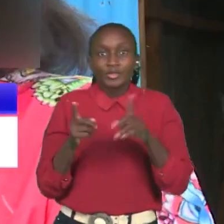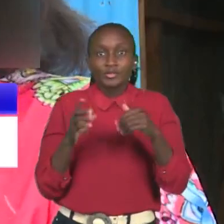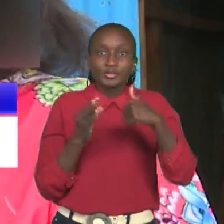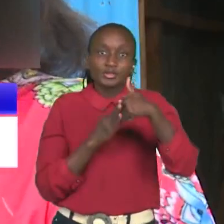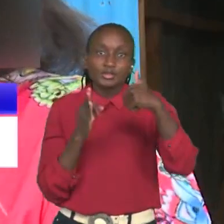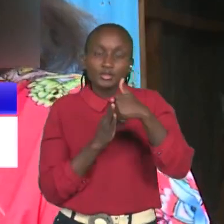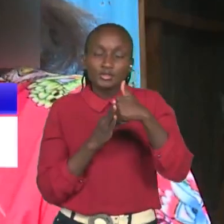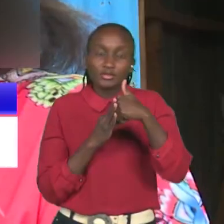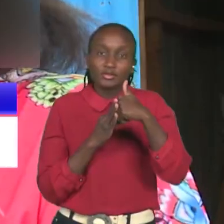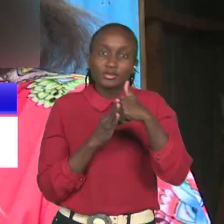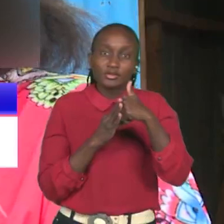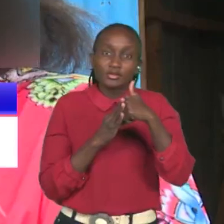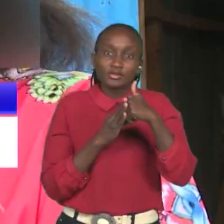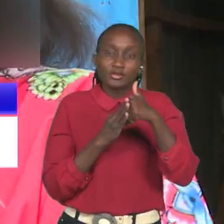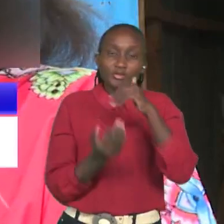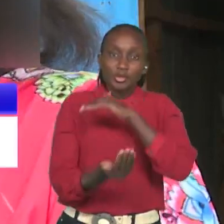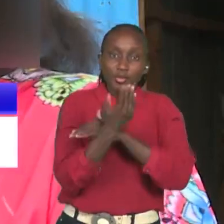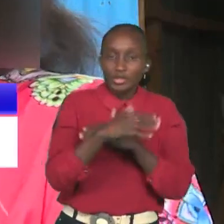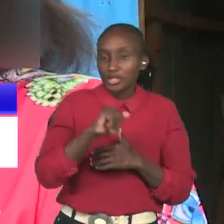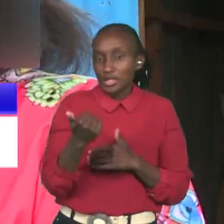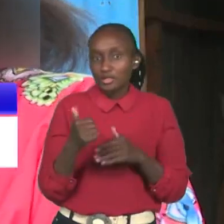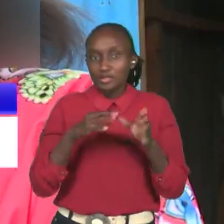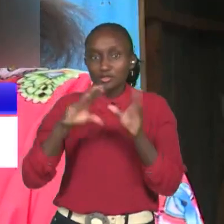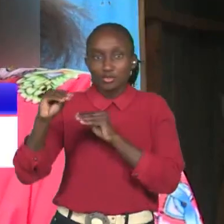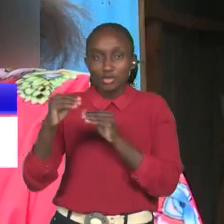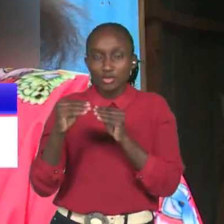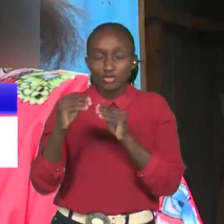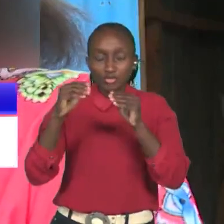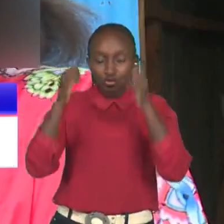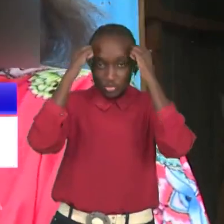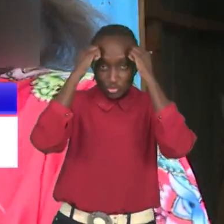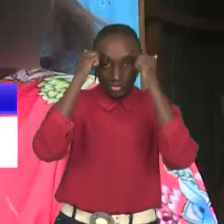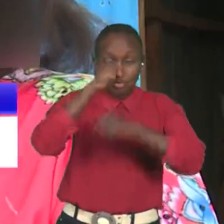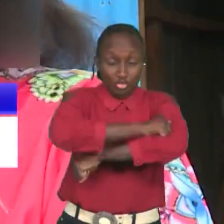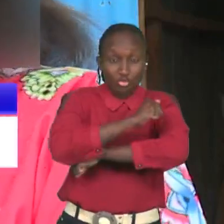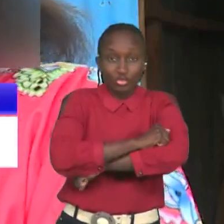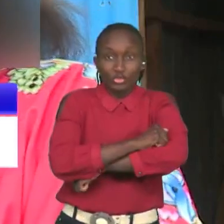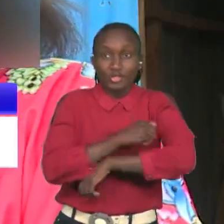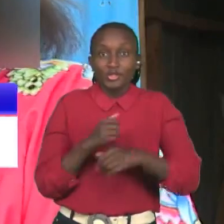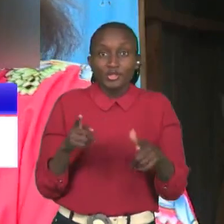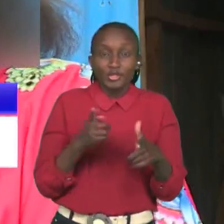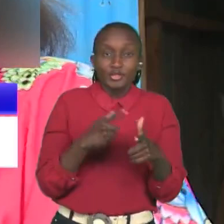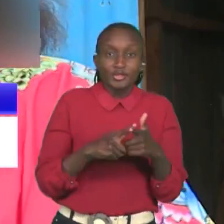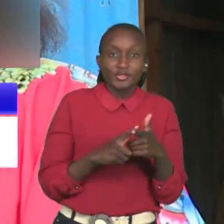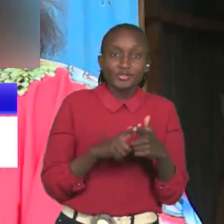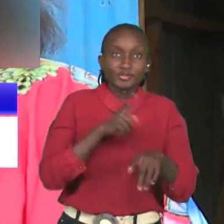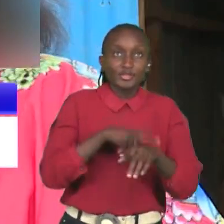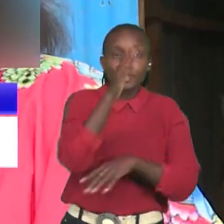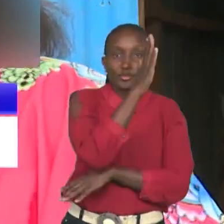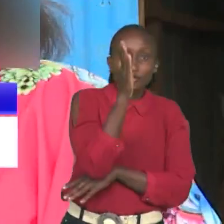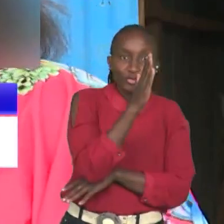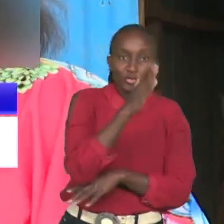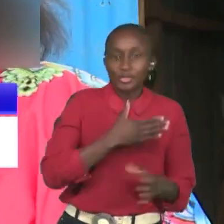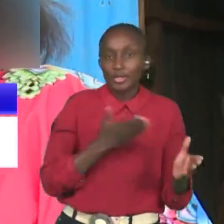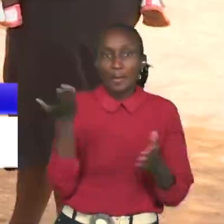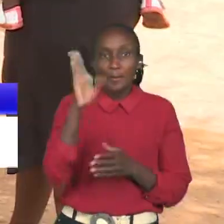mtoto wangu amesoea kukunja shule hapa asubuhi. Saa mbili ndio nilikuwa natalisa mtoto wangu aende shule. Tena saa saba mtoto ndio huyo, nitampeleka wapi? Simbeta